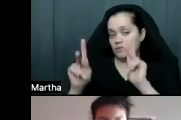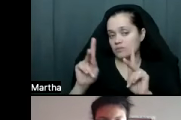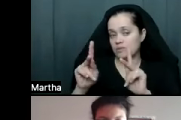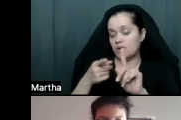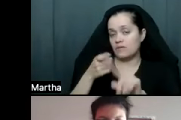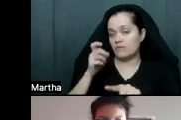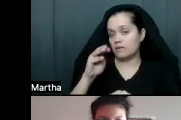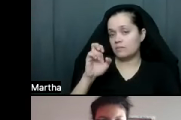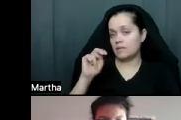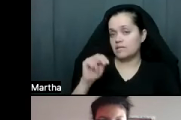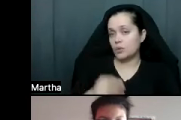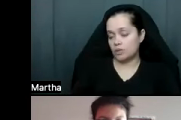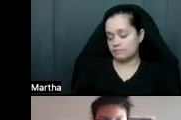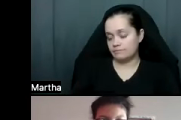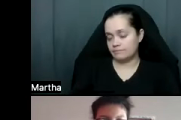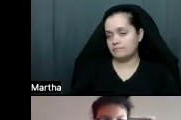are in Minnesota.